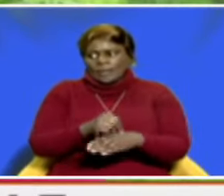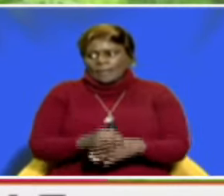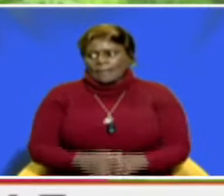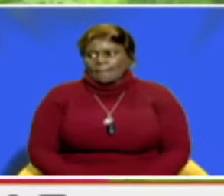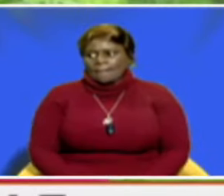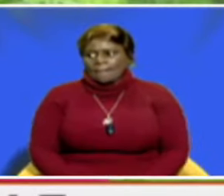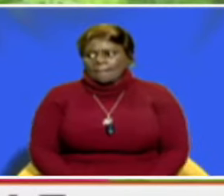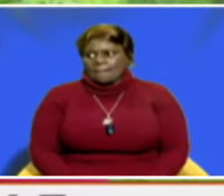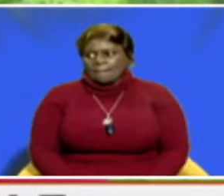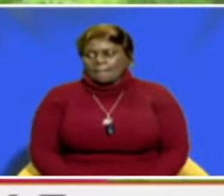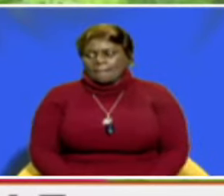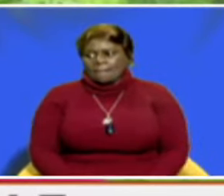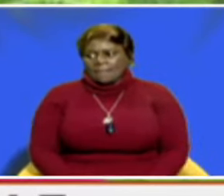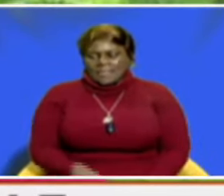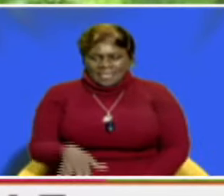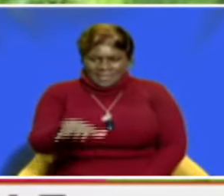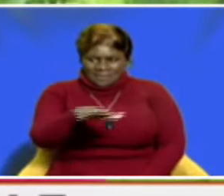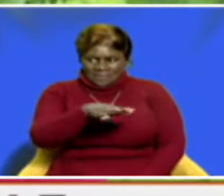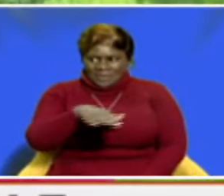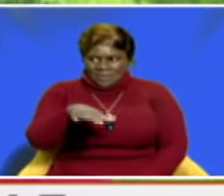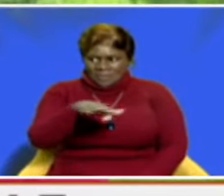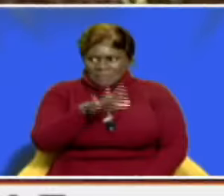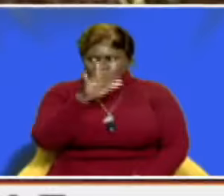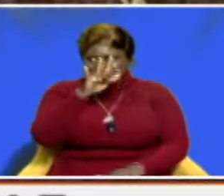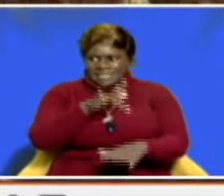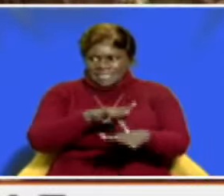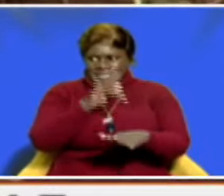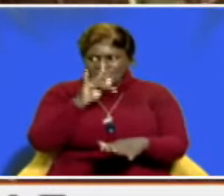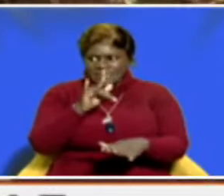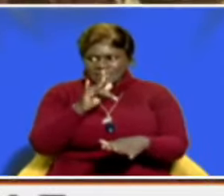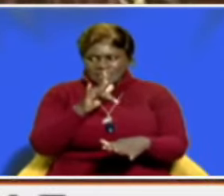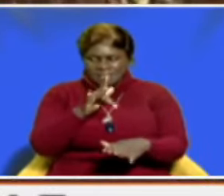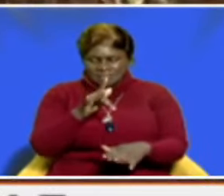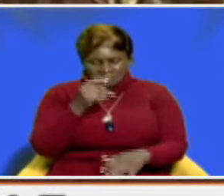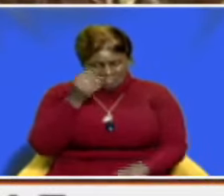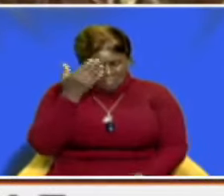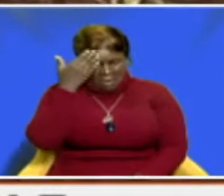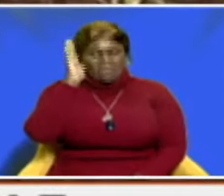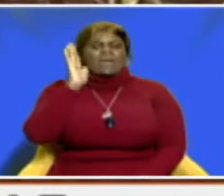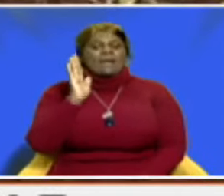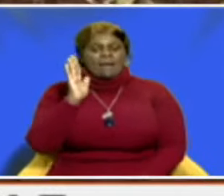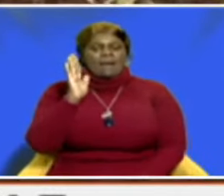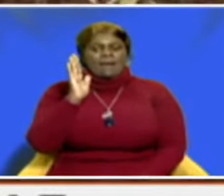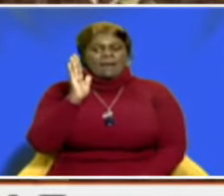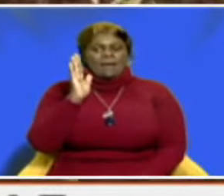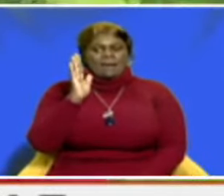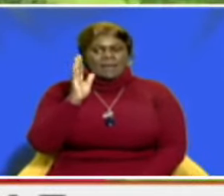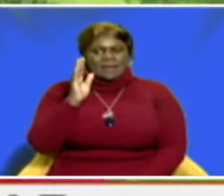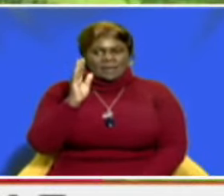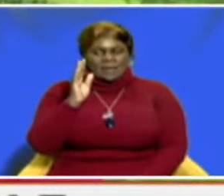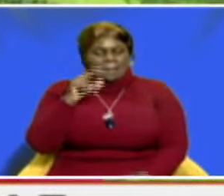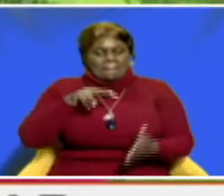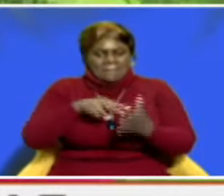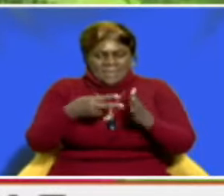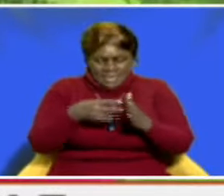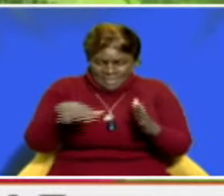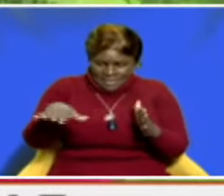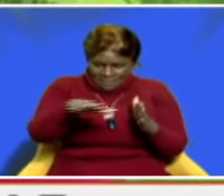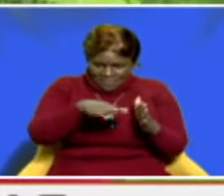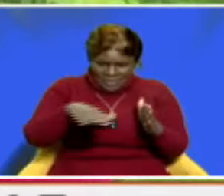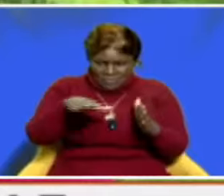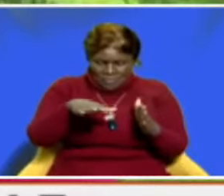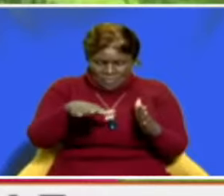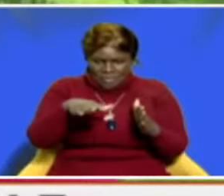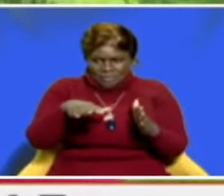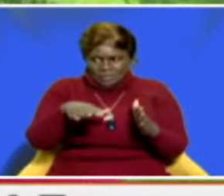are very environment sensitive and conscious, and therefore the environment